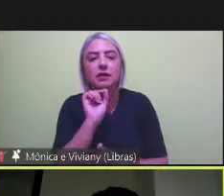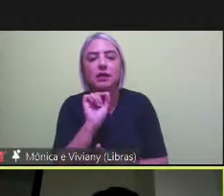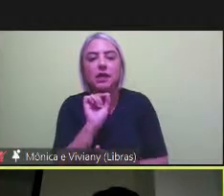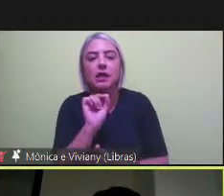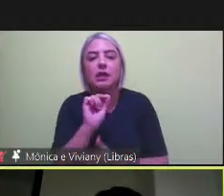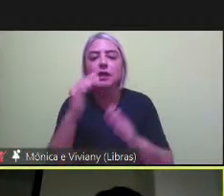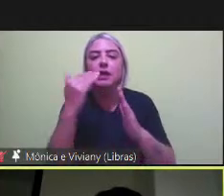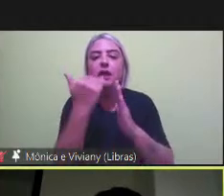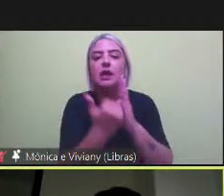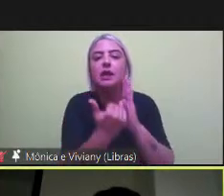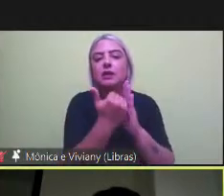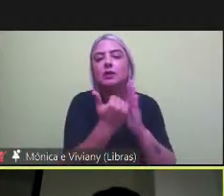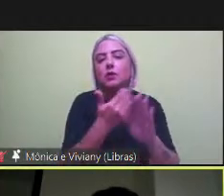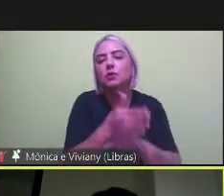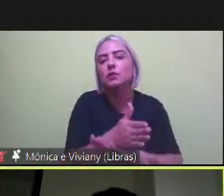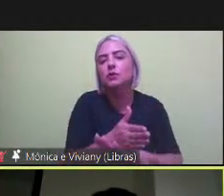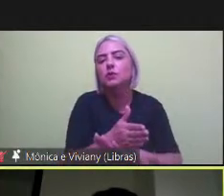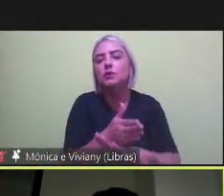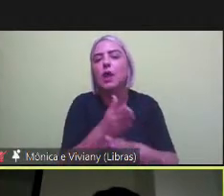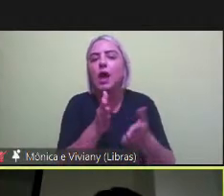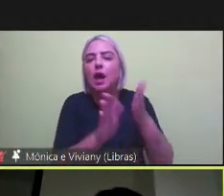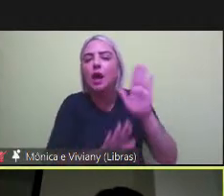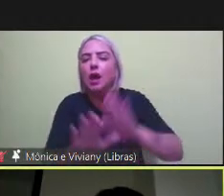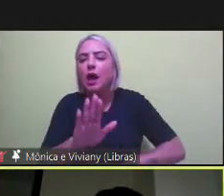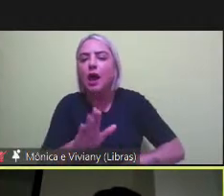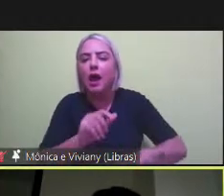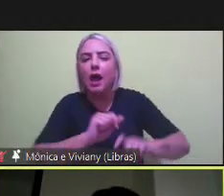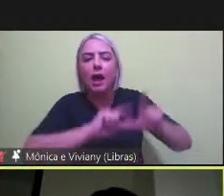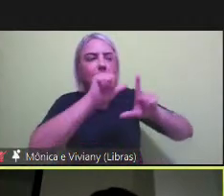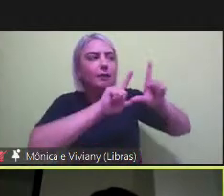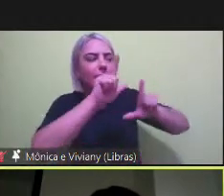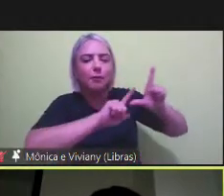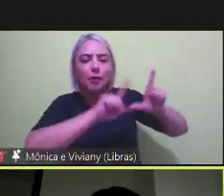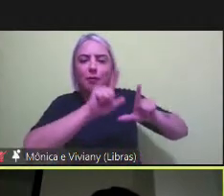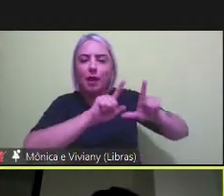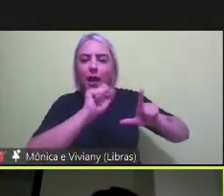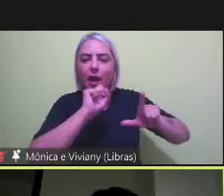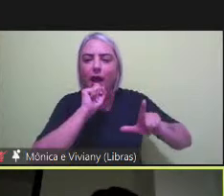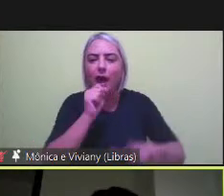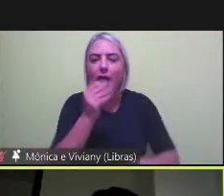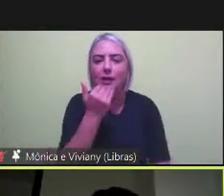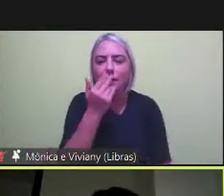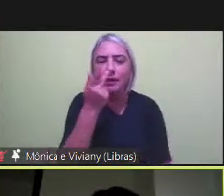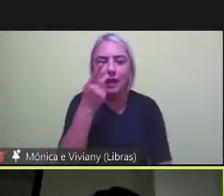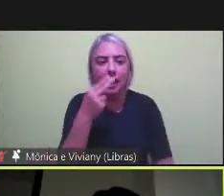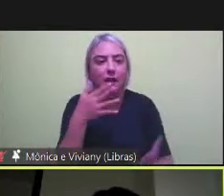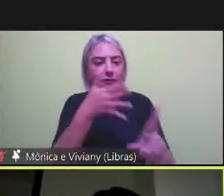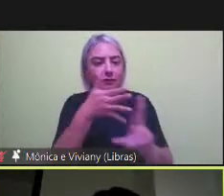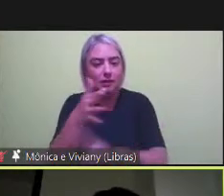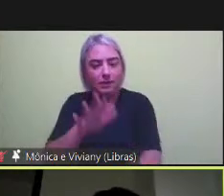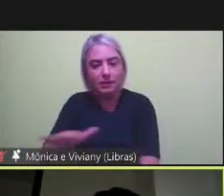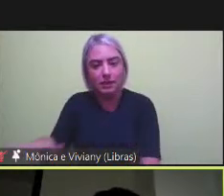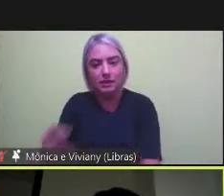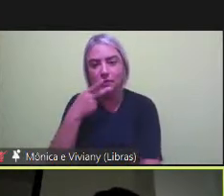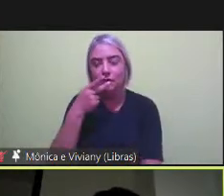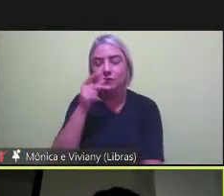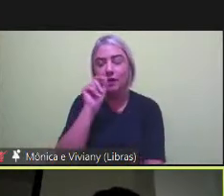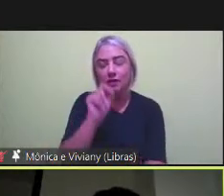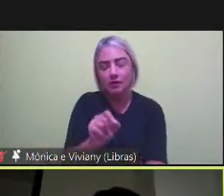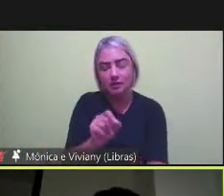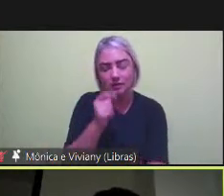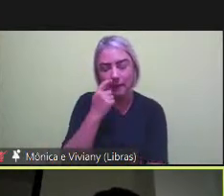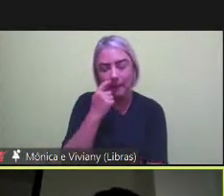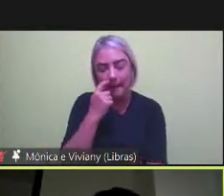there was a law that was approved that introduces restrictions concerning advertisements directed to